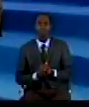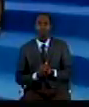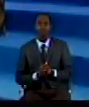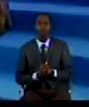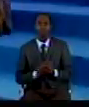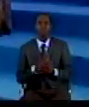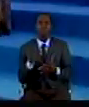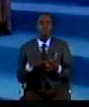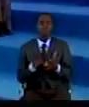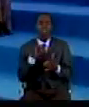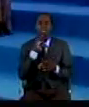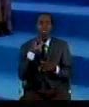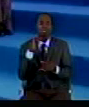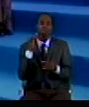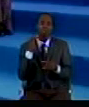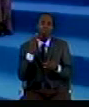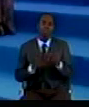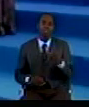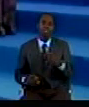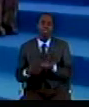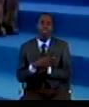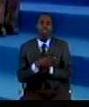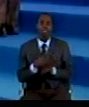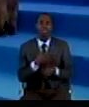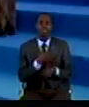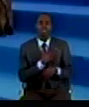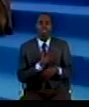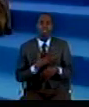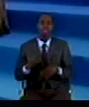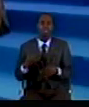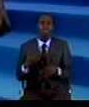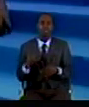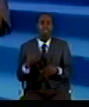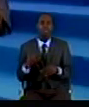Grand finale, and we've been here with you all these